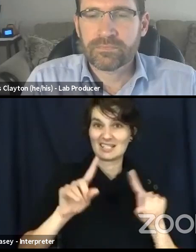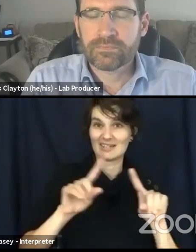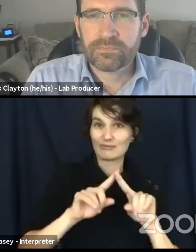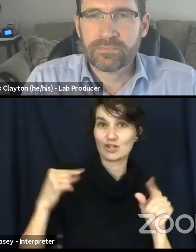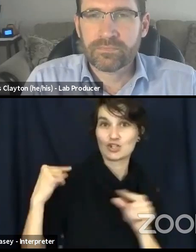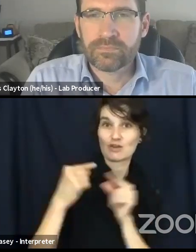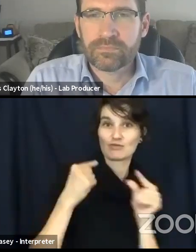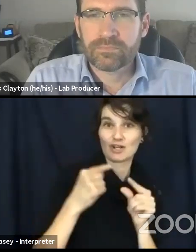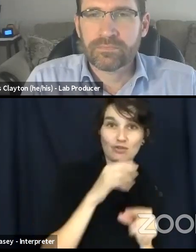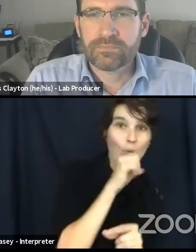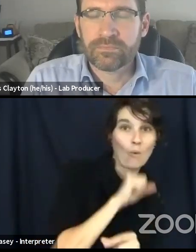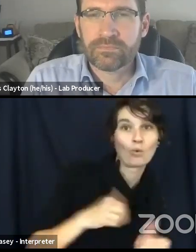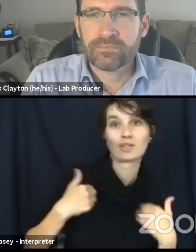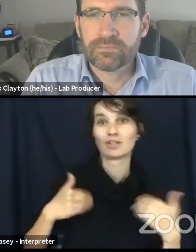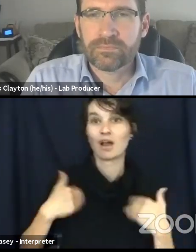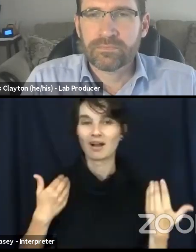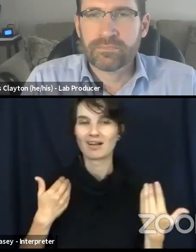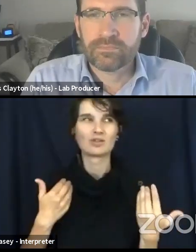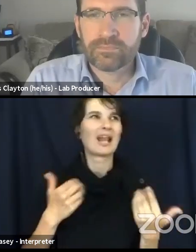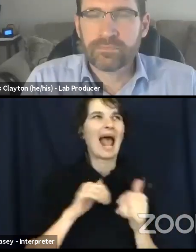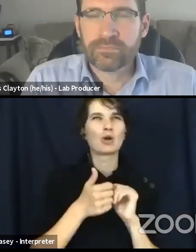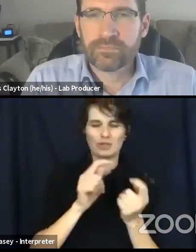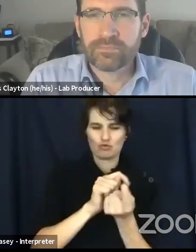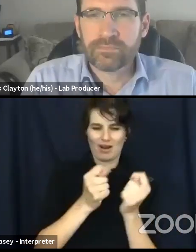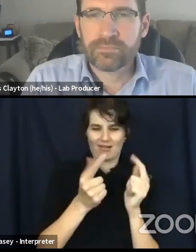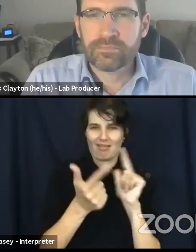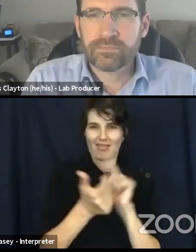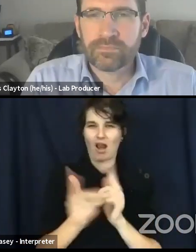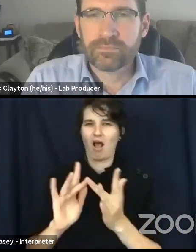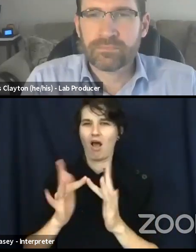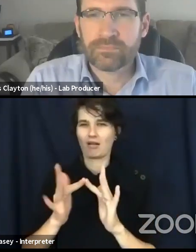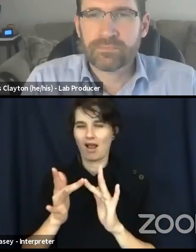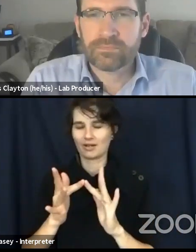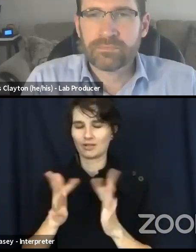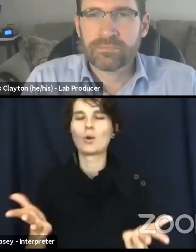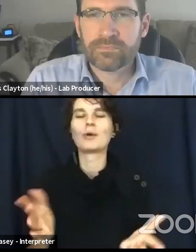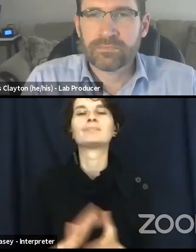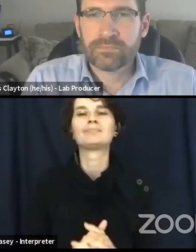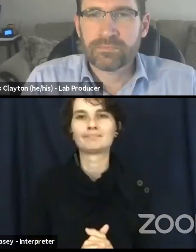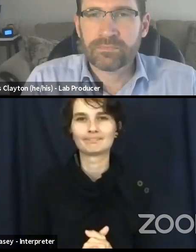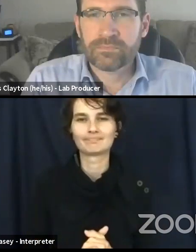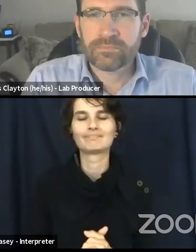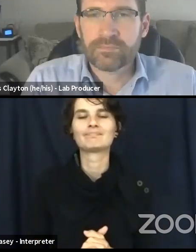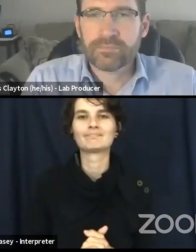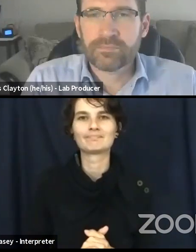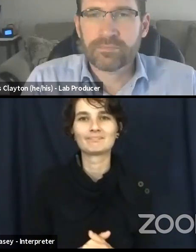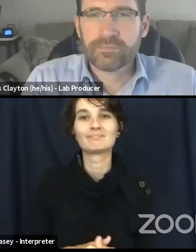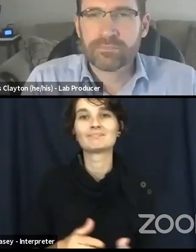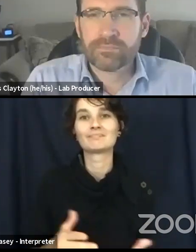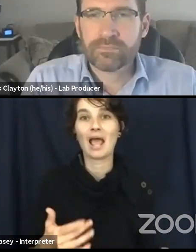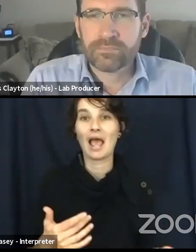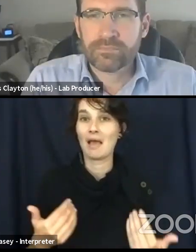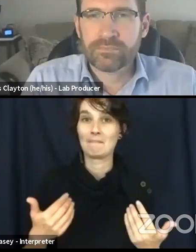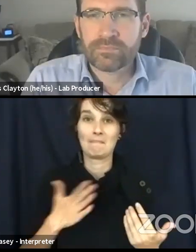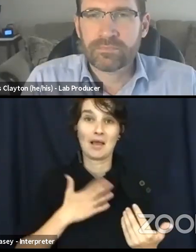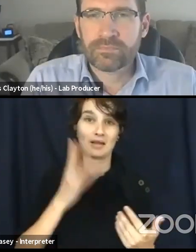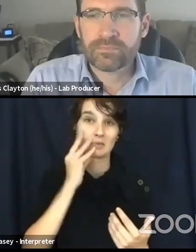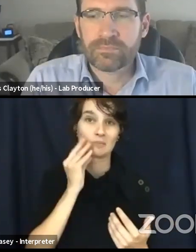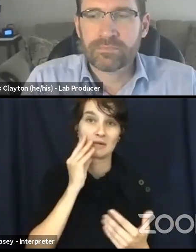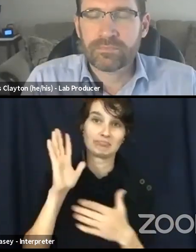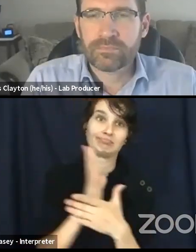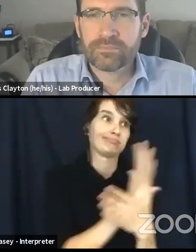translate those things online? So it's been, yeah, and I found that, you know, I've been having a range of experiences as a curator